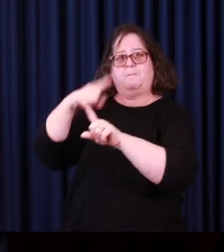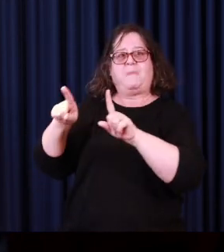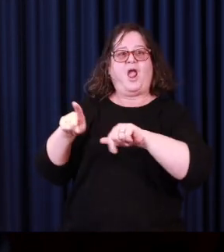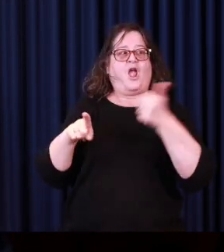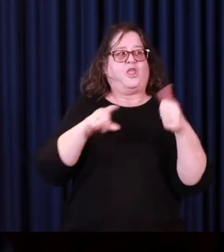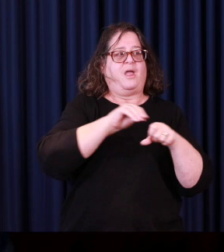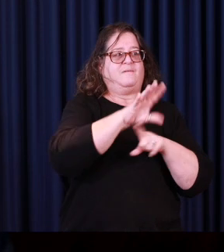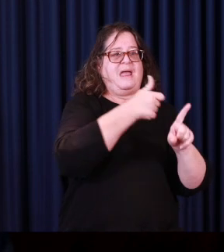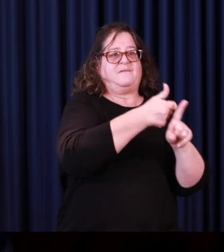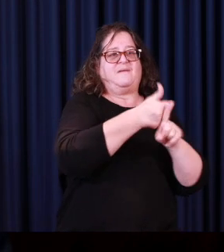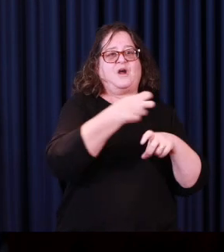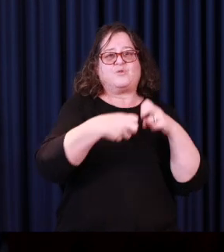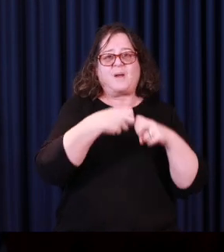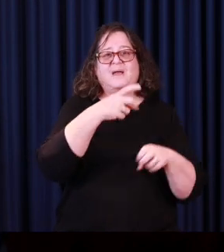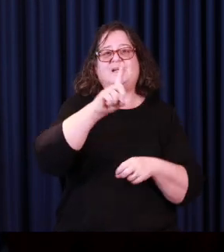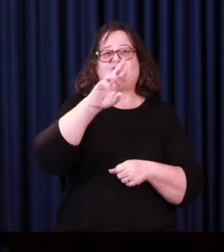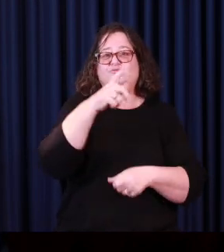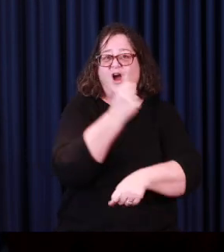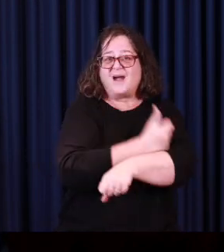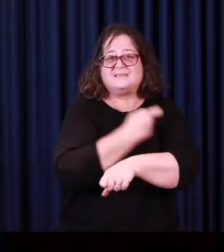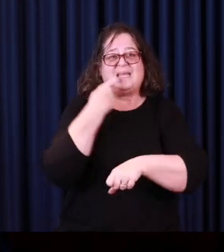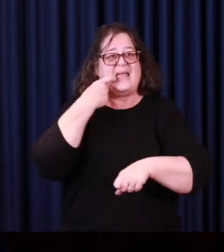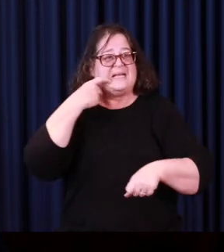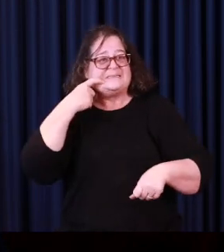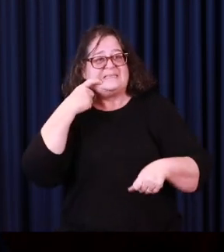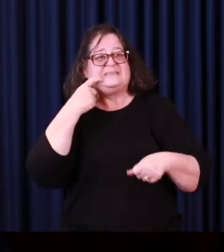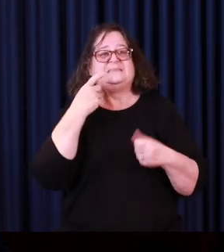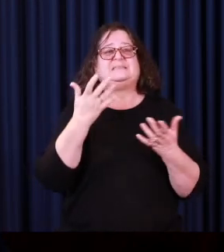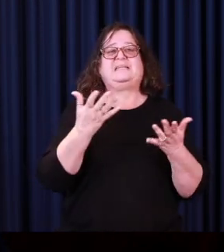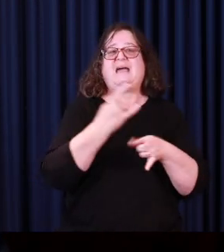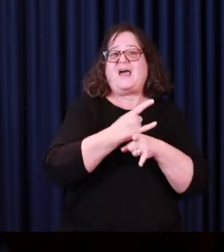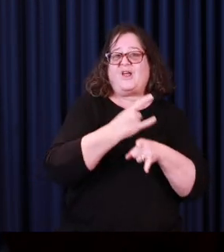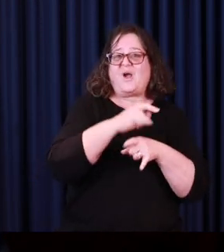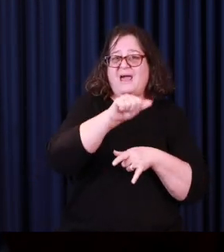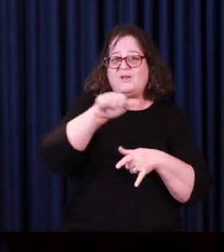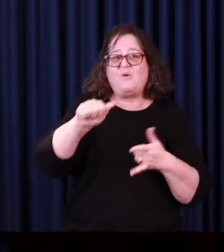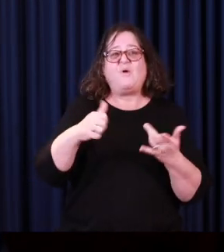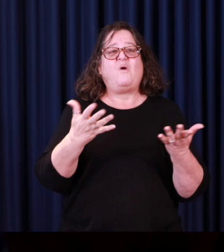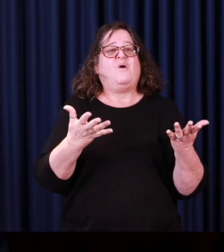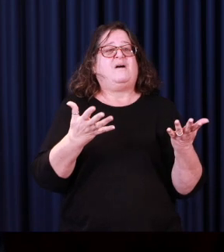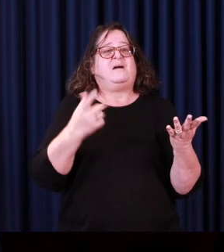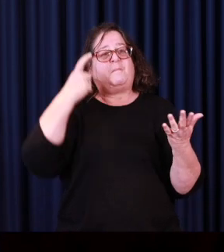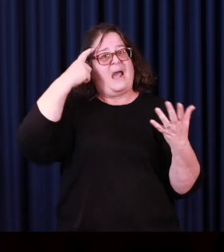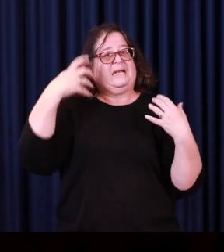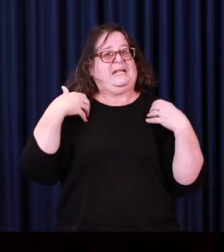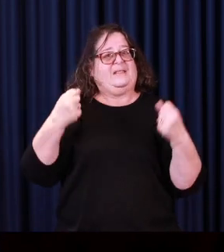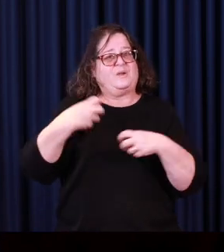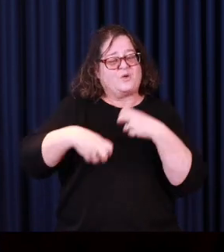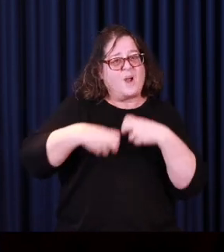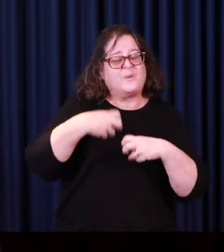Opioid abuse, alcoholism, addiction, mental health